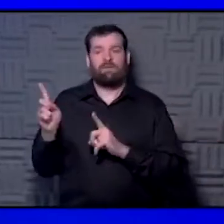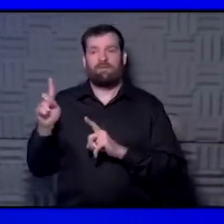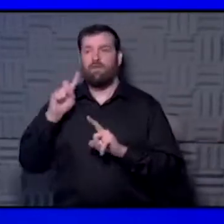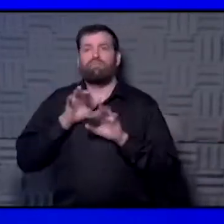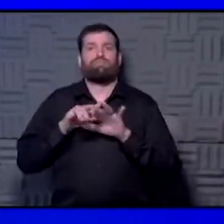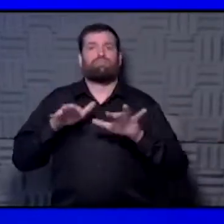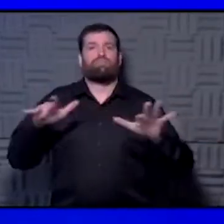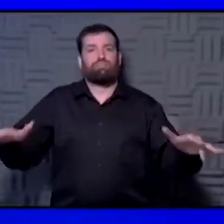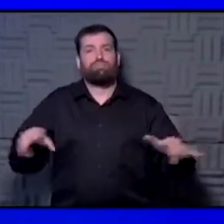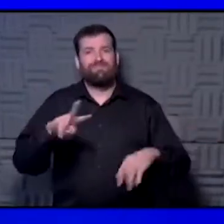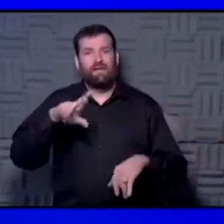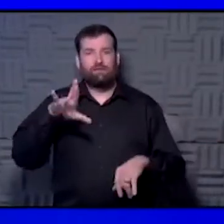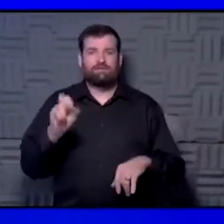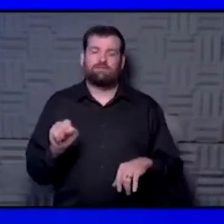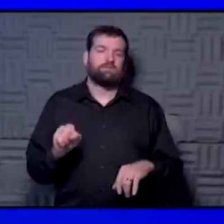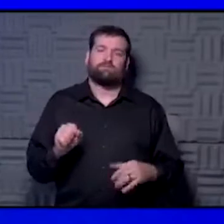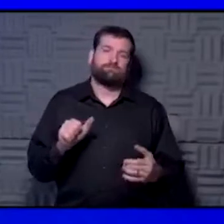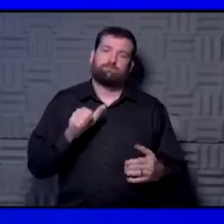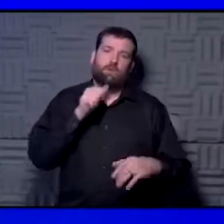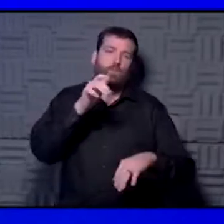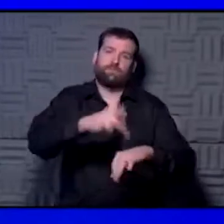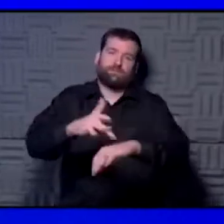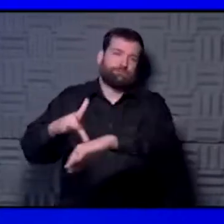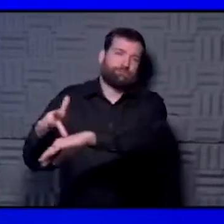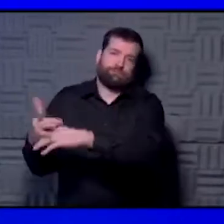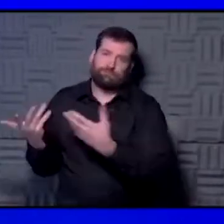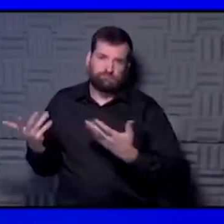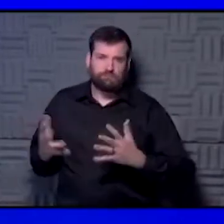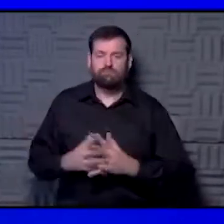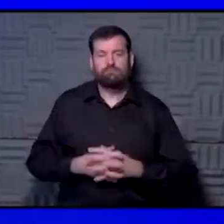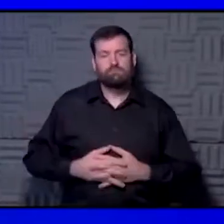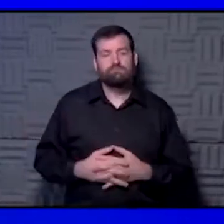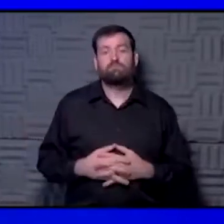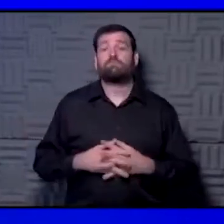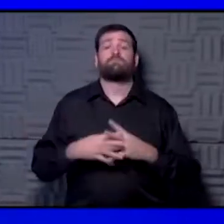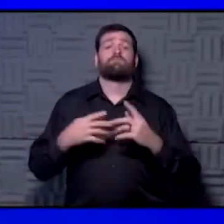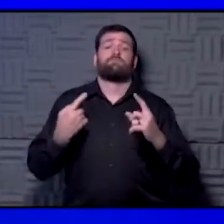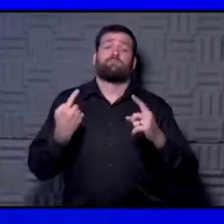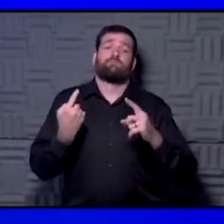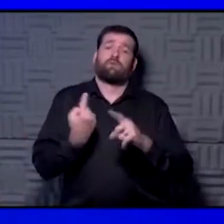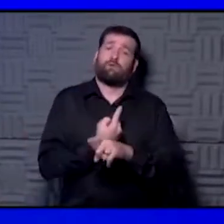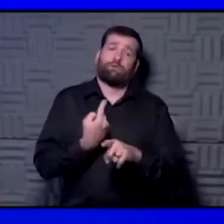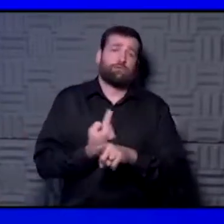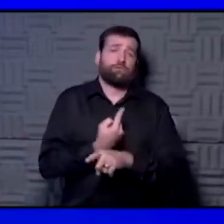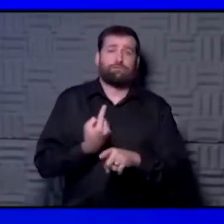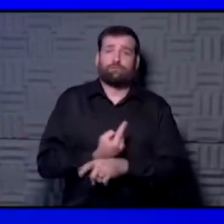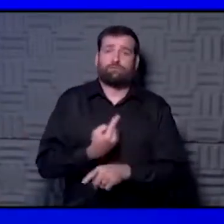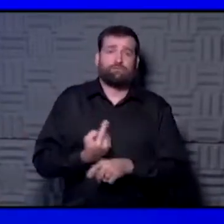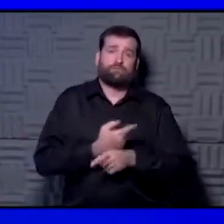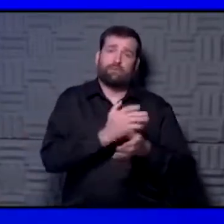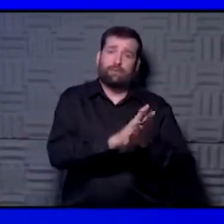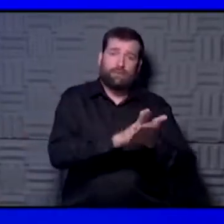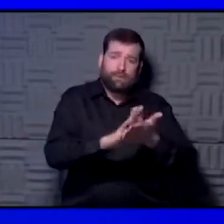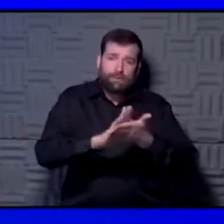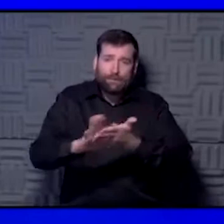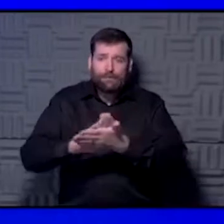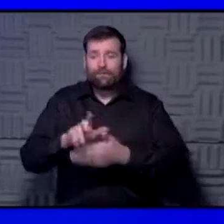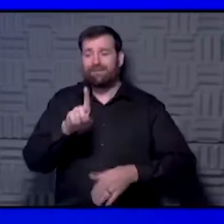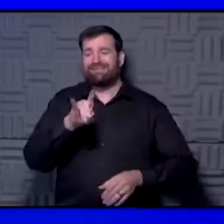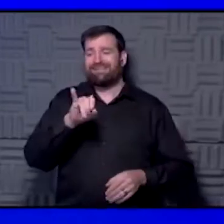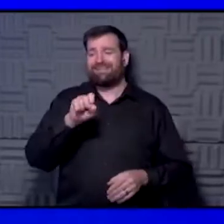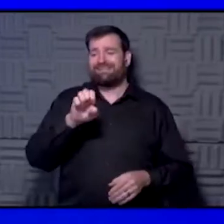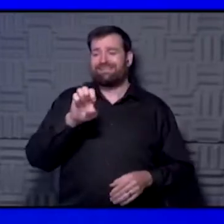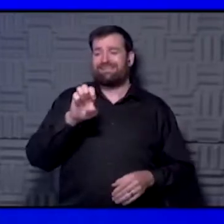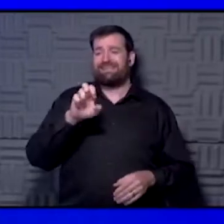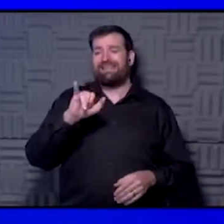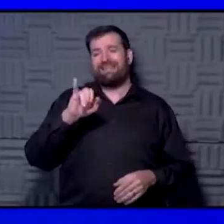blocked by the mask, and it's not going to land on those high-touch surfaces. So I think just regular routine cleaning and disinfectant products,